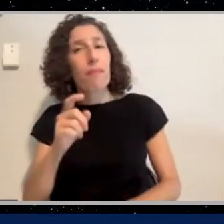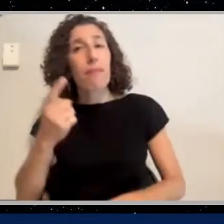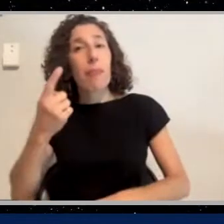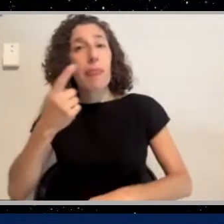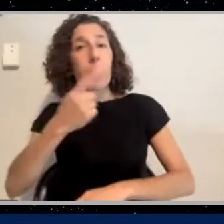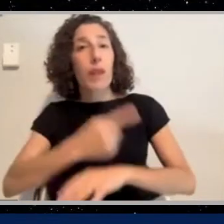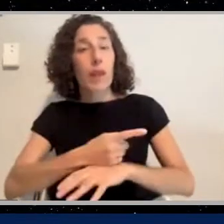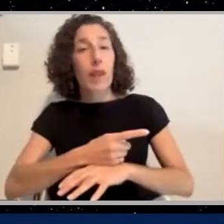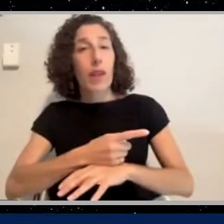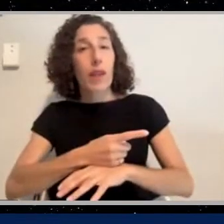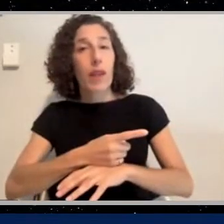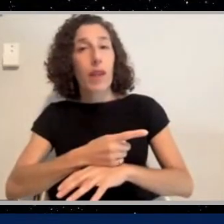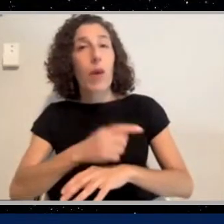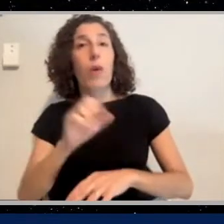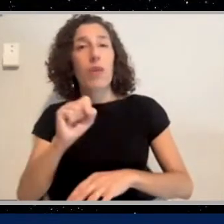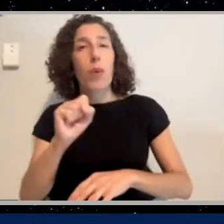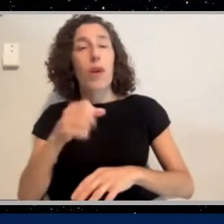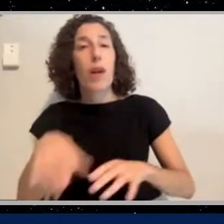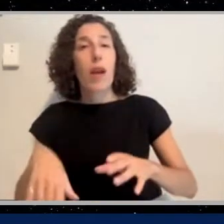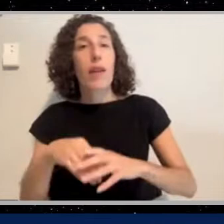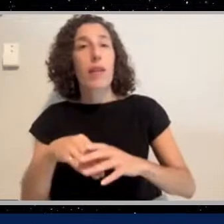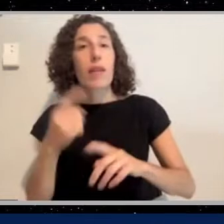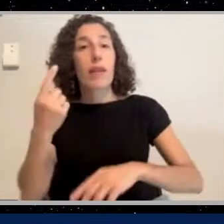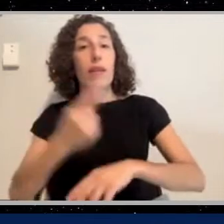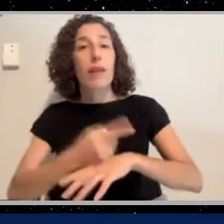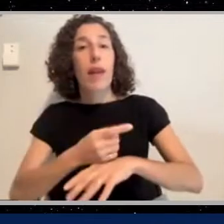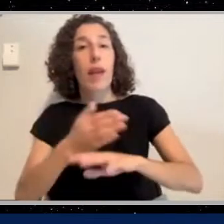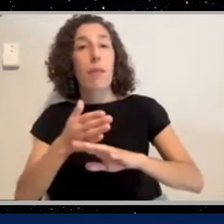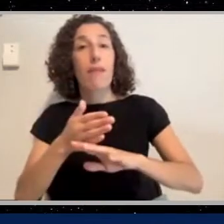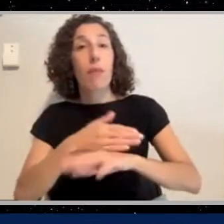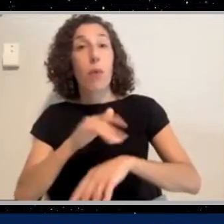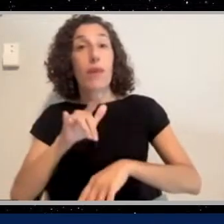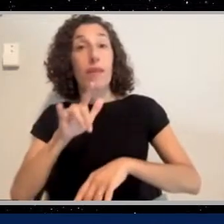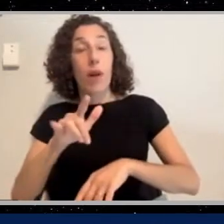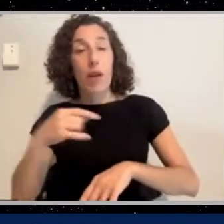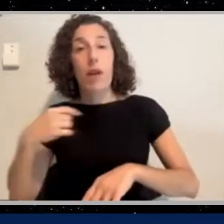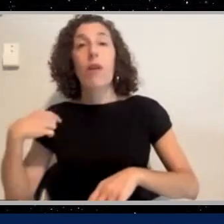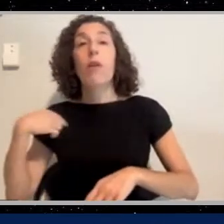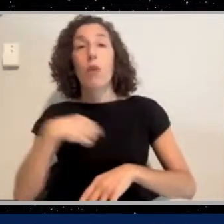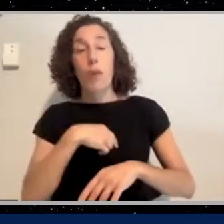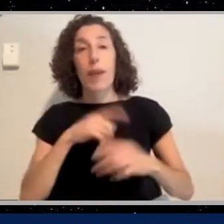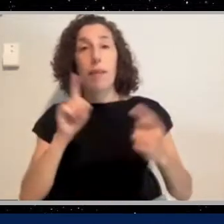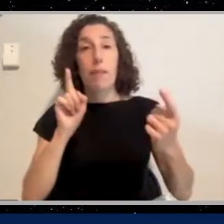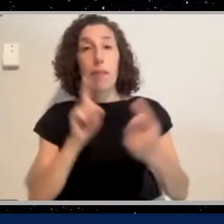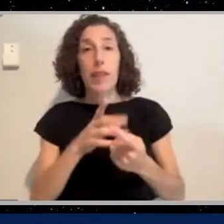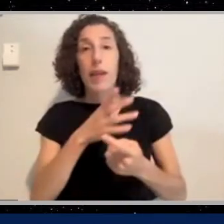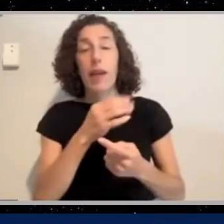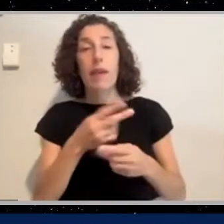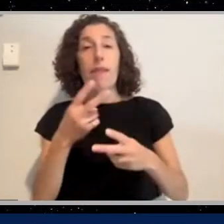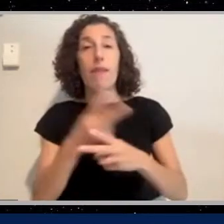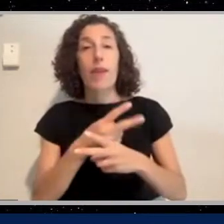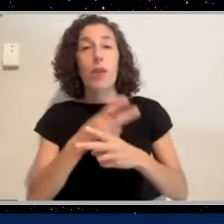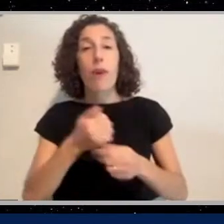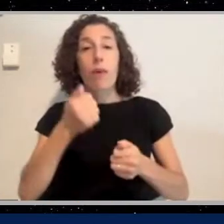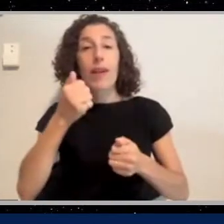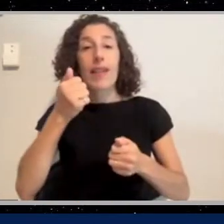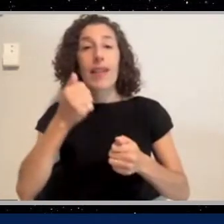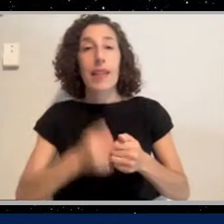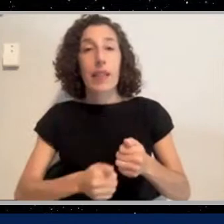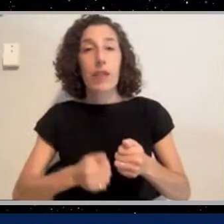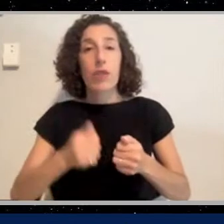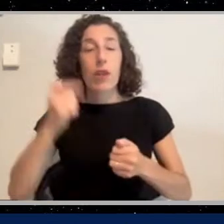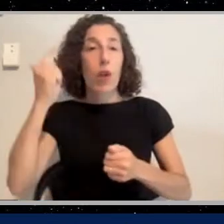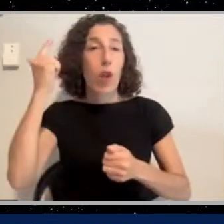opportunity as well to get on the plane just to see where everything is, work out some of the logistics you might not think of. So, for example, I can't walk, so how am I going to